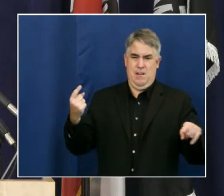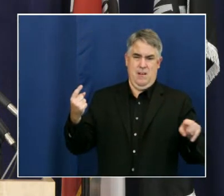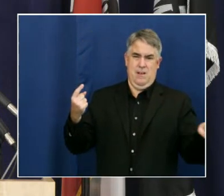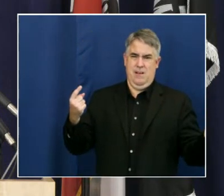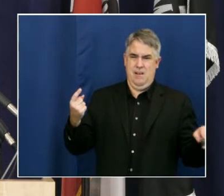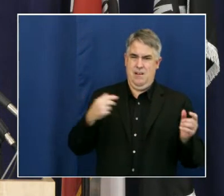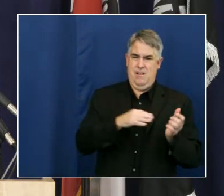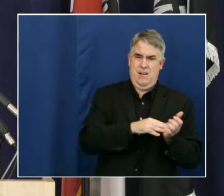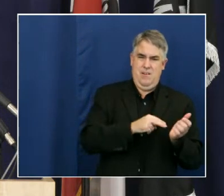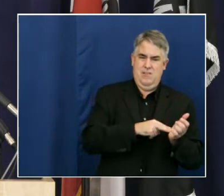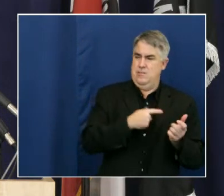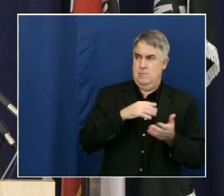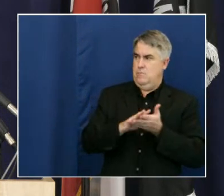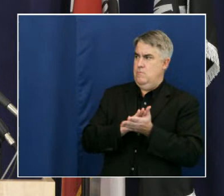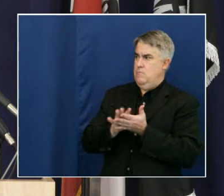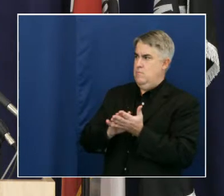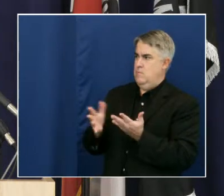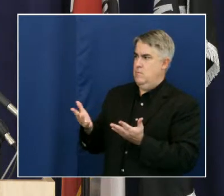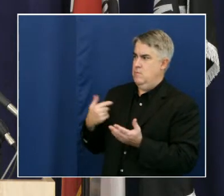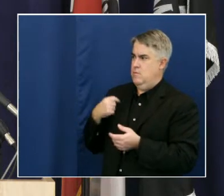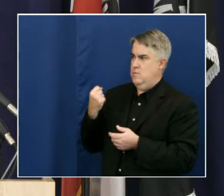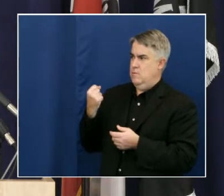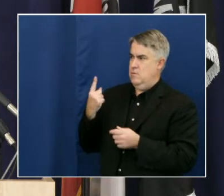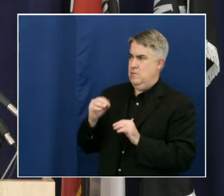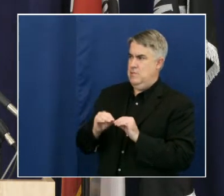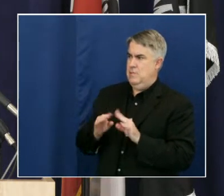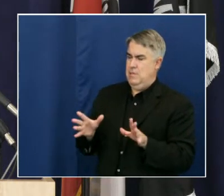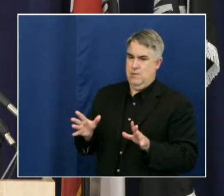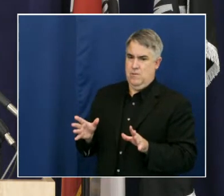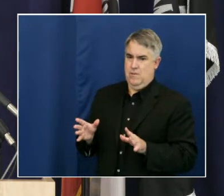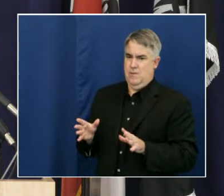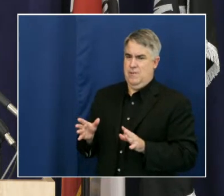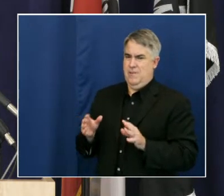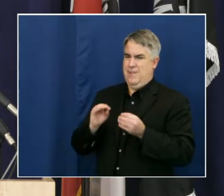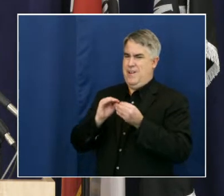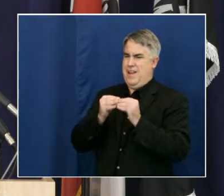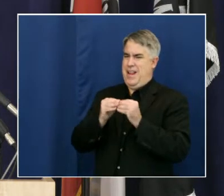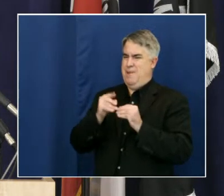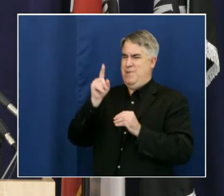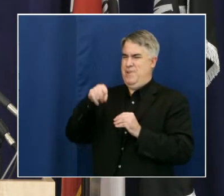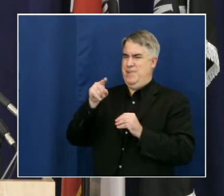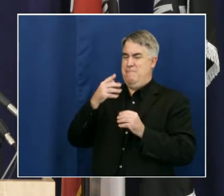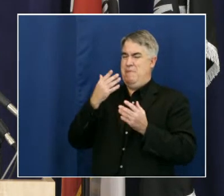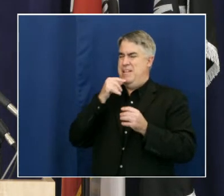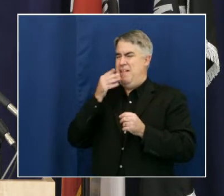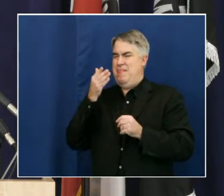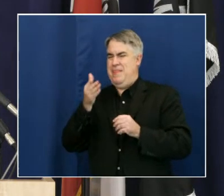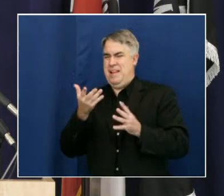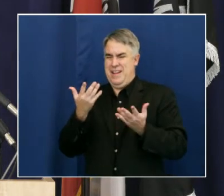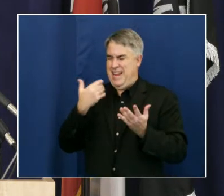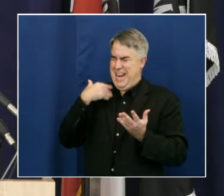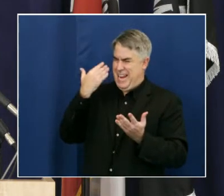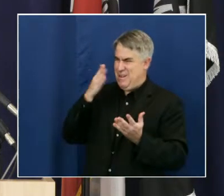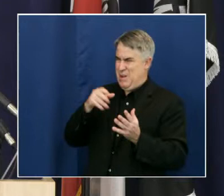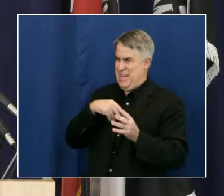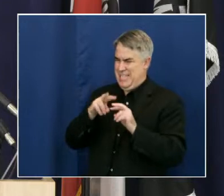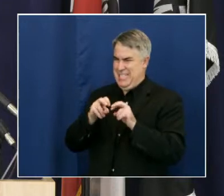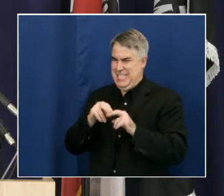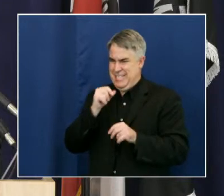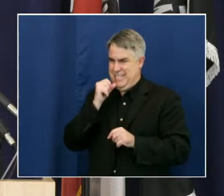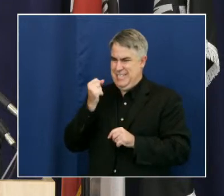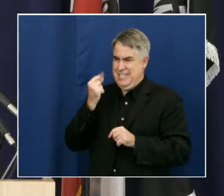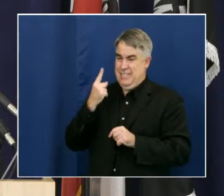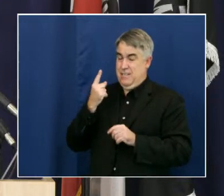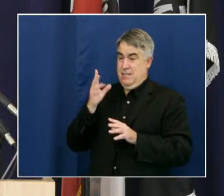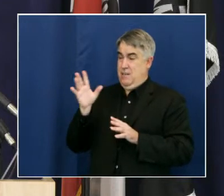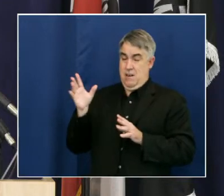correctly? I know, Supervisor Fletcher, you said there's a reporting lag. Would that, would that explain the whole difference? Are there like hundreds of